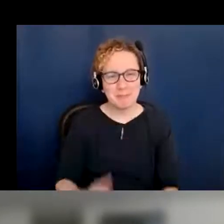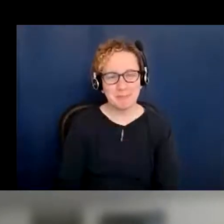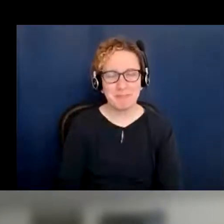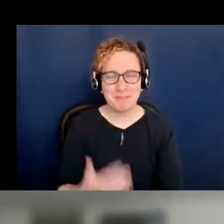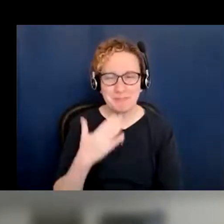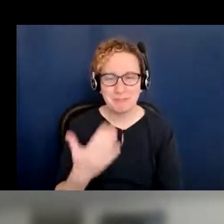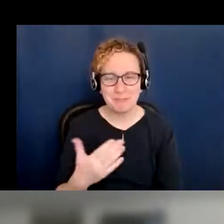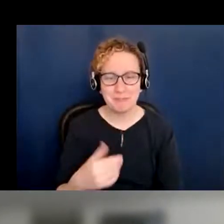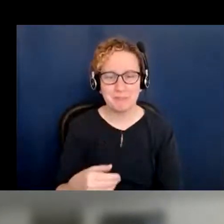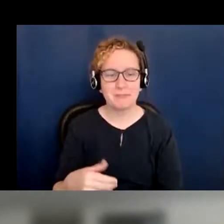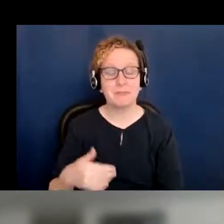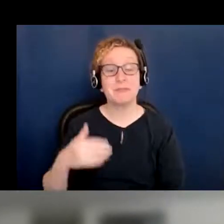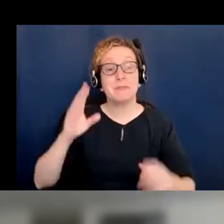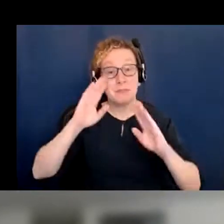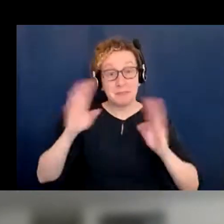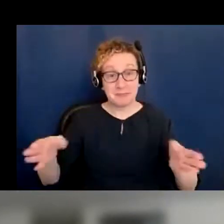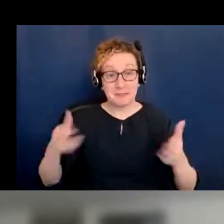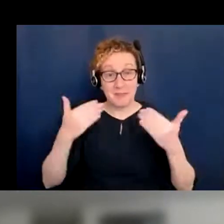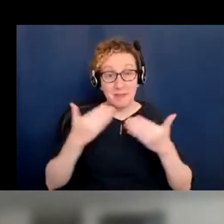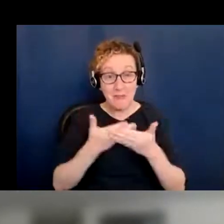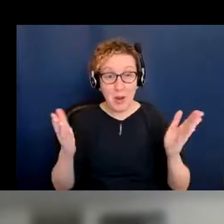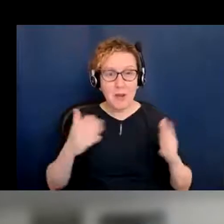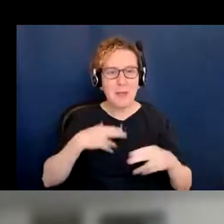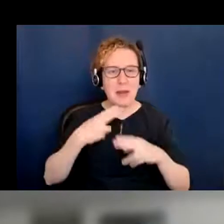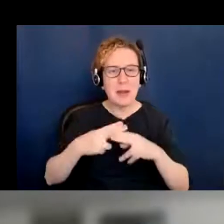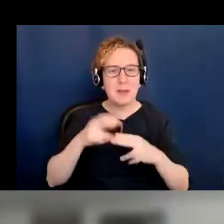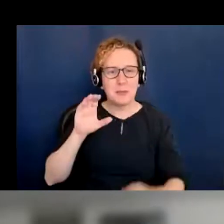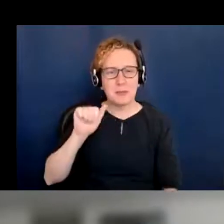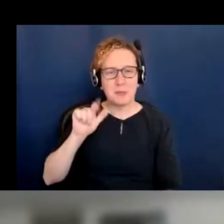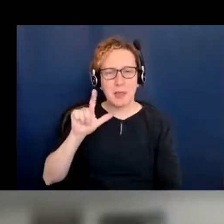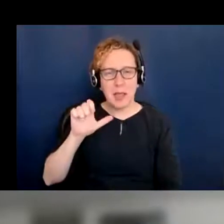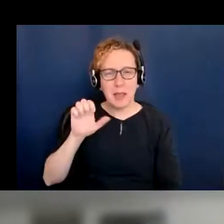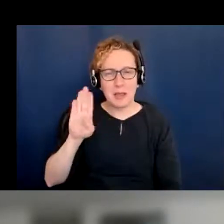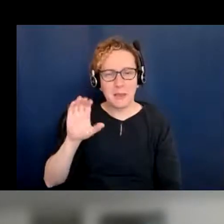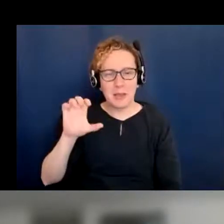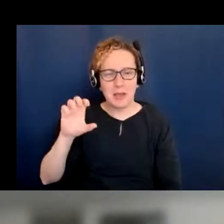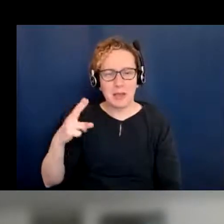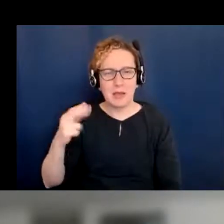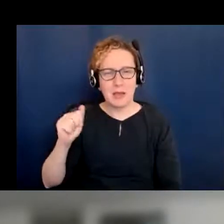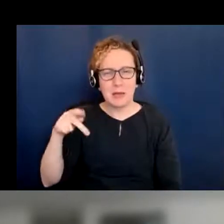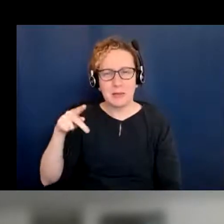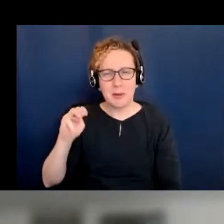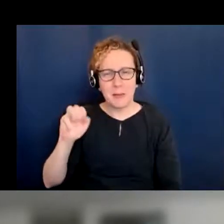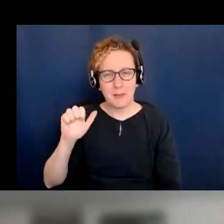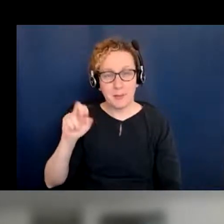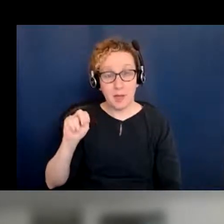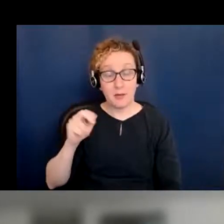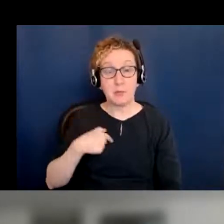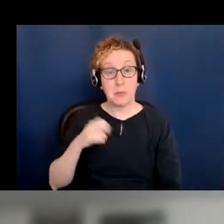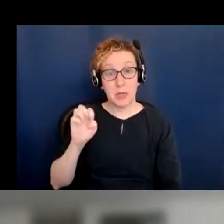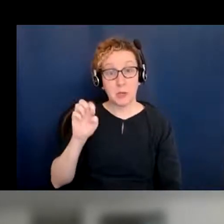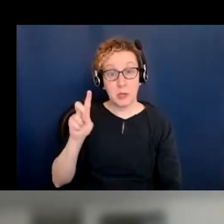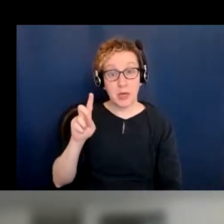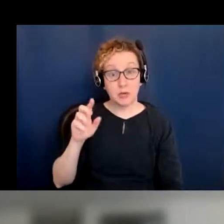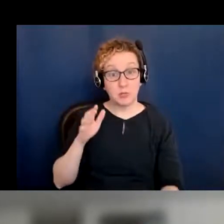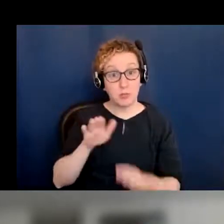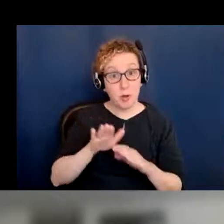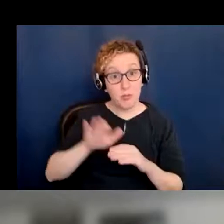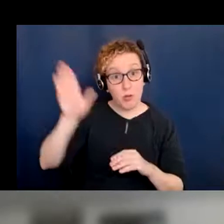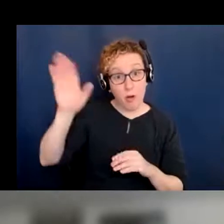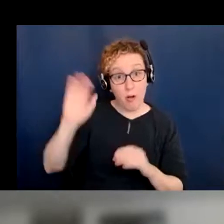And howdy, everyone. My name is Caleb Chapman. I am from the Education Abroad Office at Texas